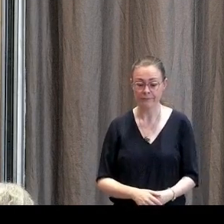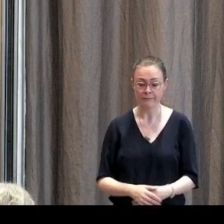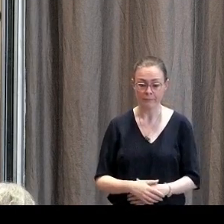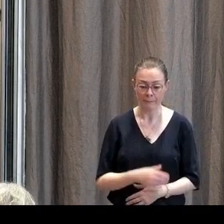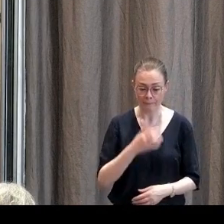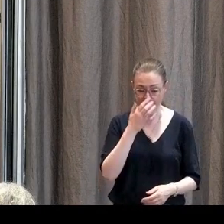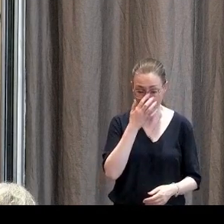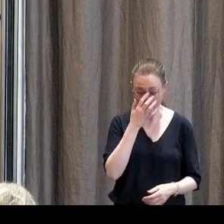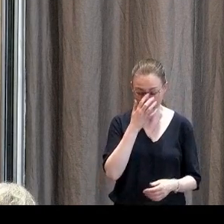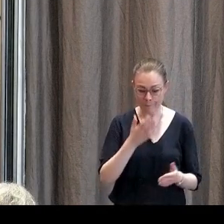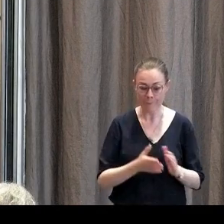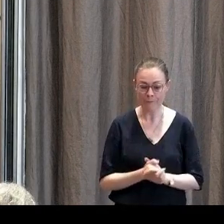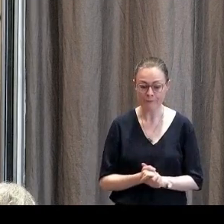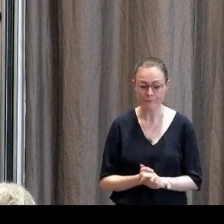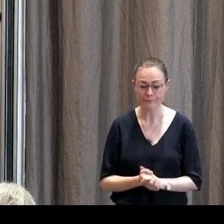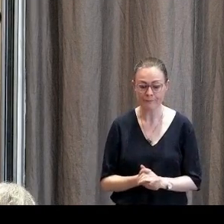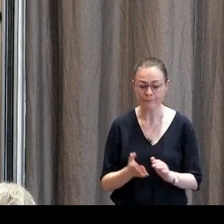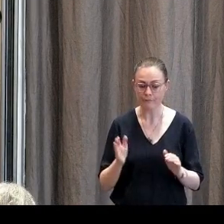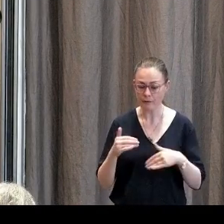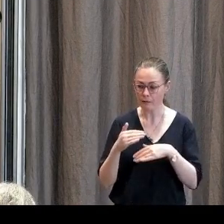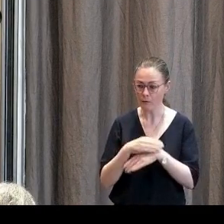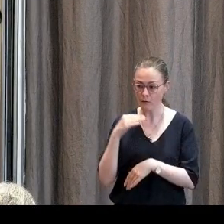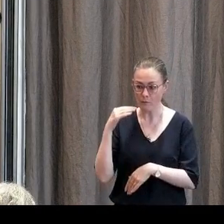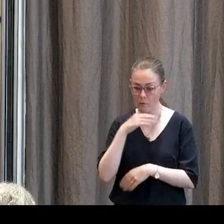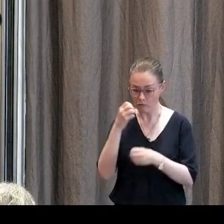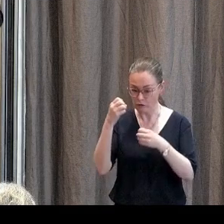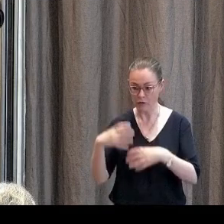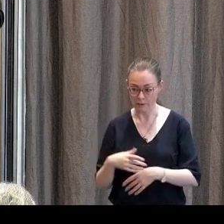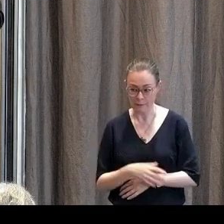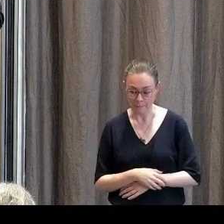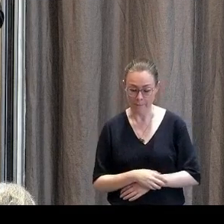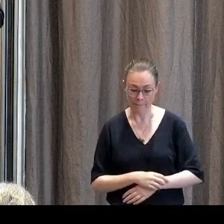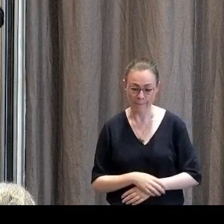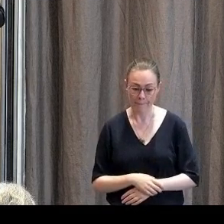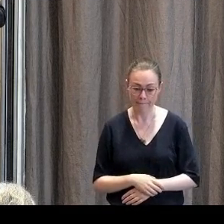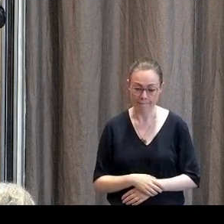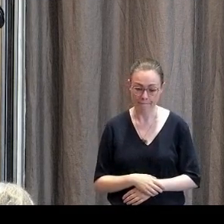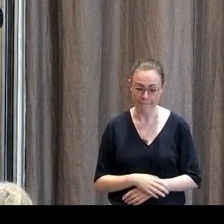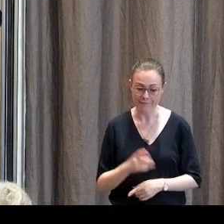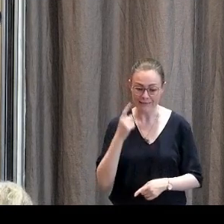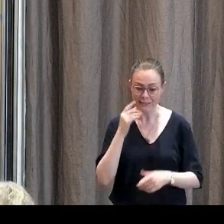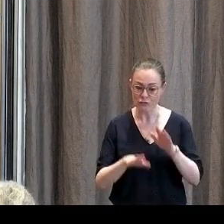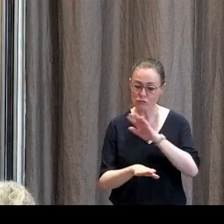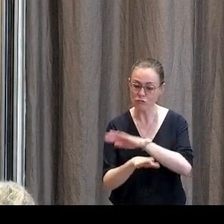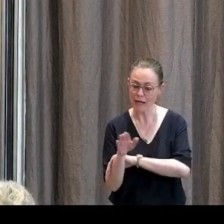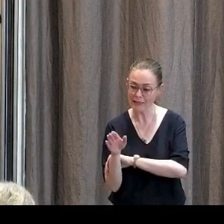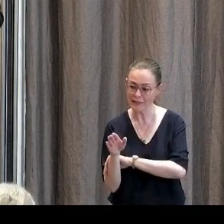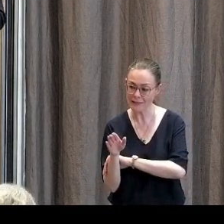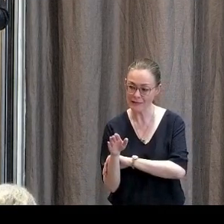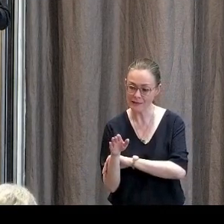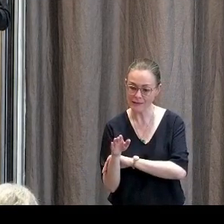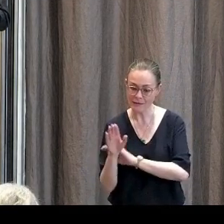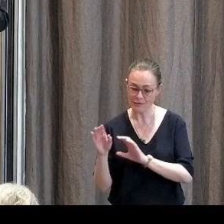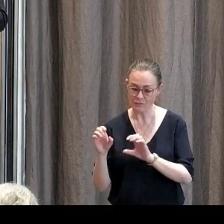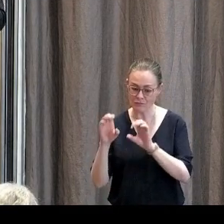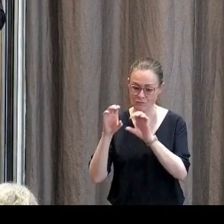And then these are the most important findings of all. Mainly, if you look at the right-hand side, this is the graph. So